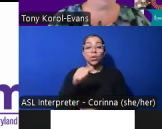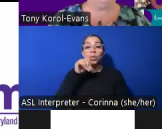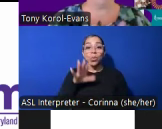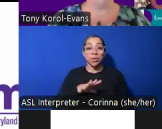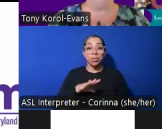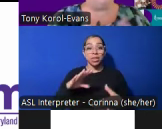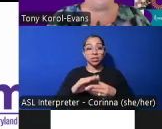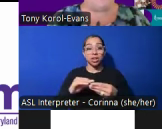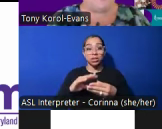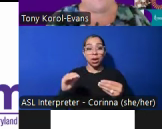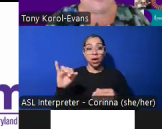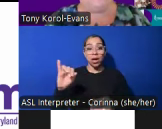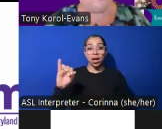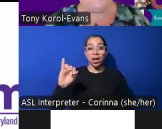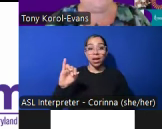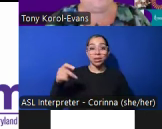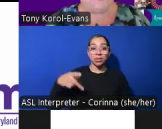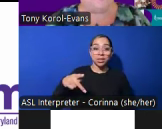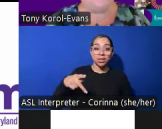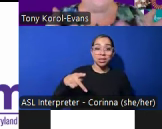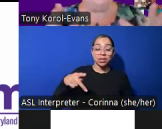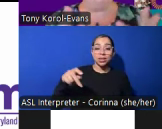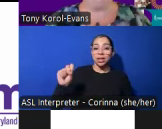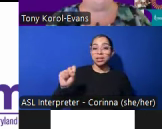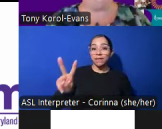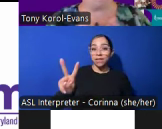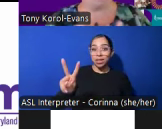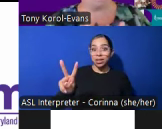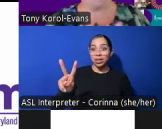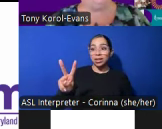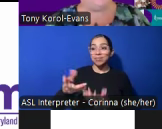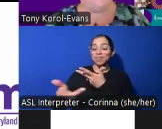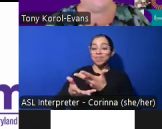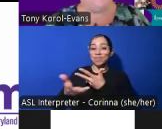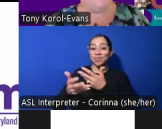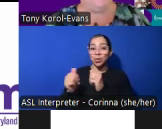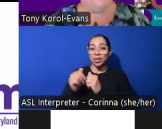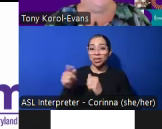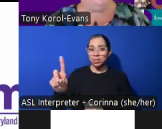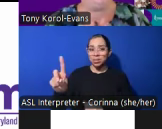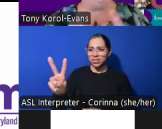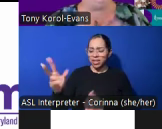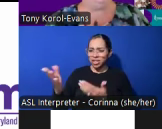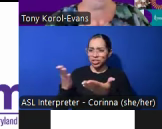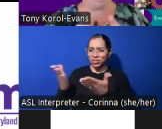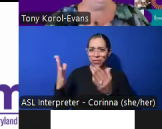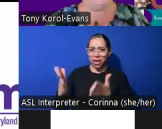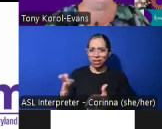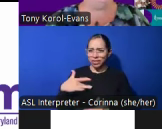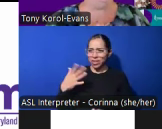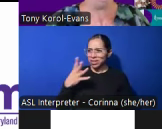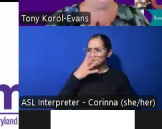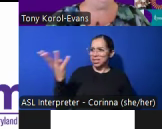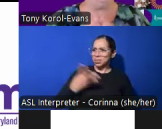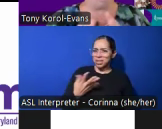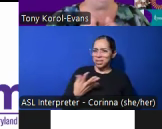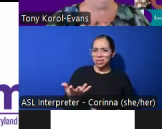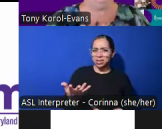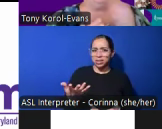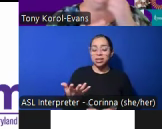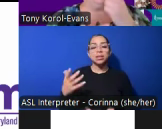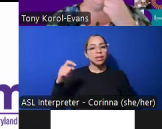sexual violence with domestic violence service providers felt dismissed. They needed providers to take